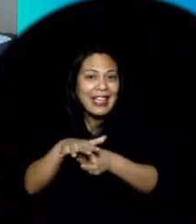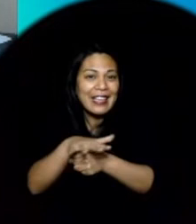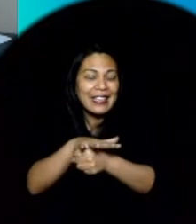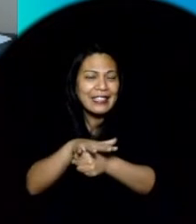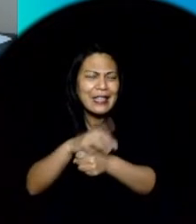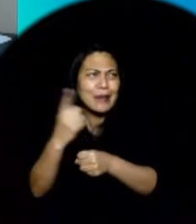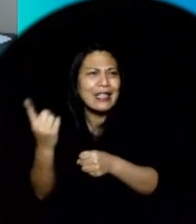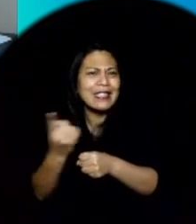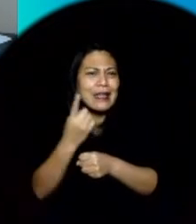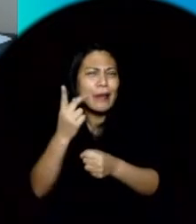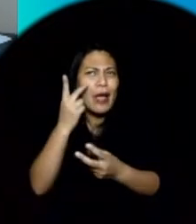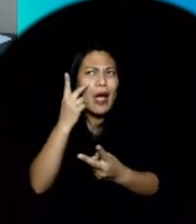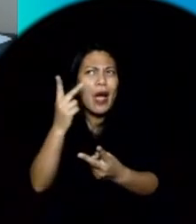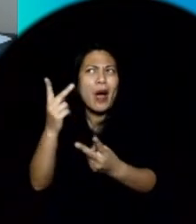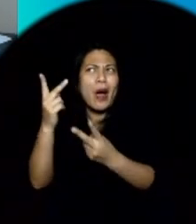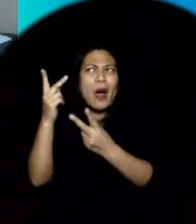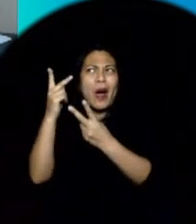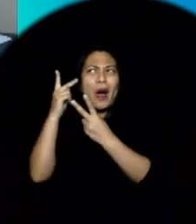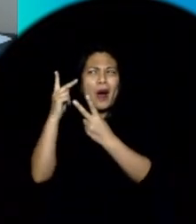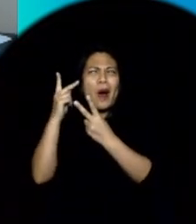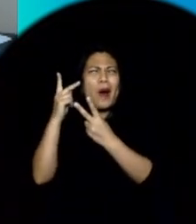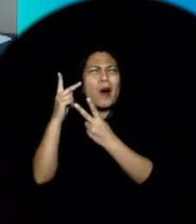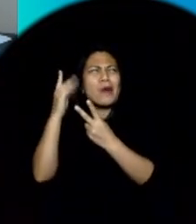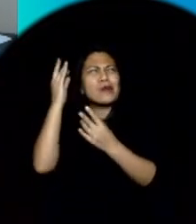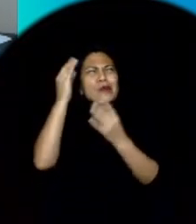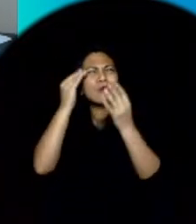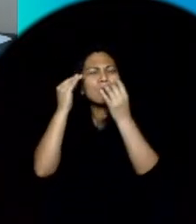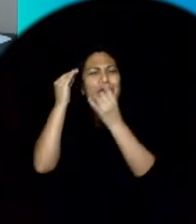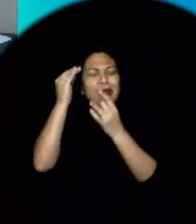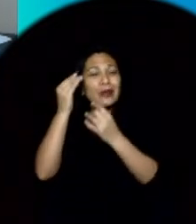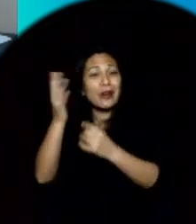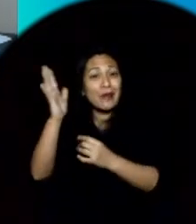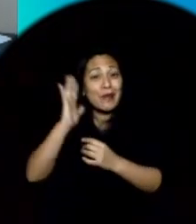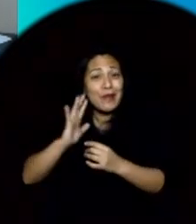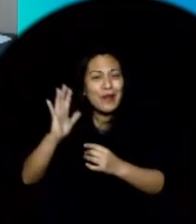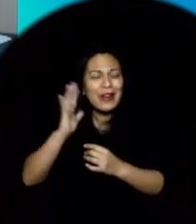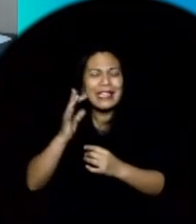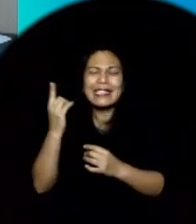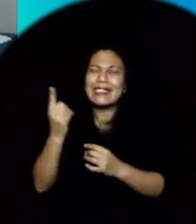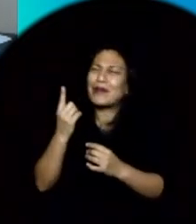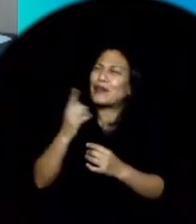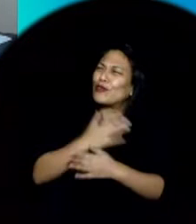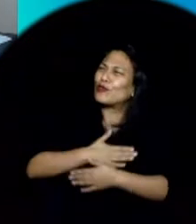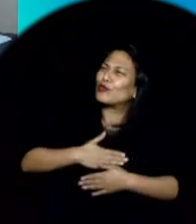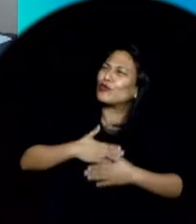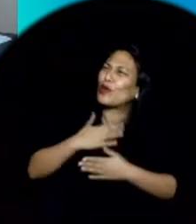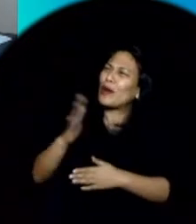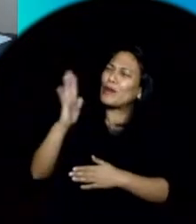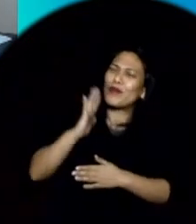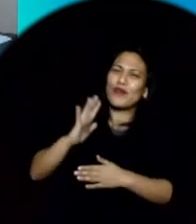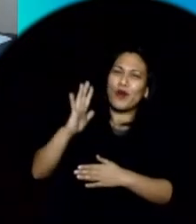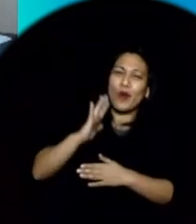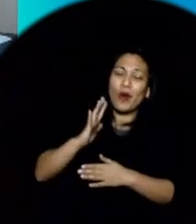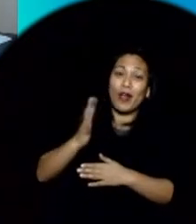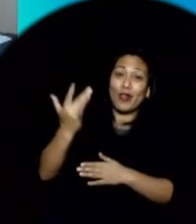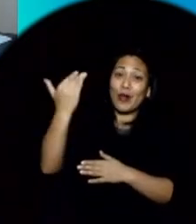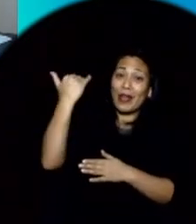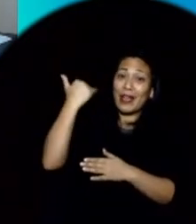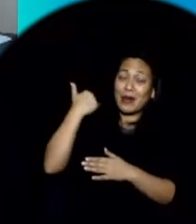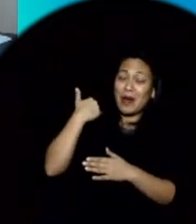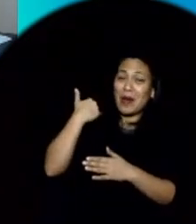that comes from your past? Sit down and think about something that you really enjoyed